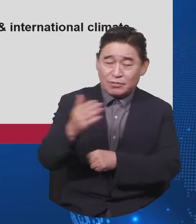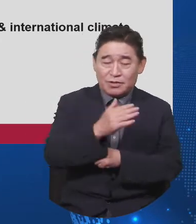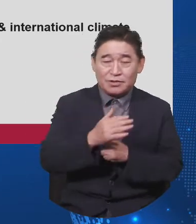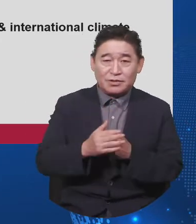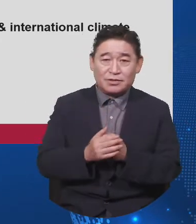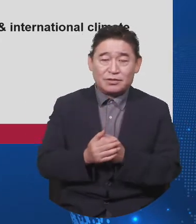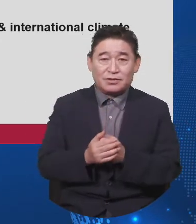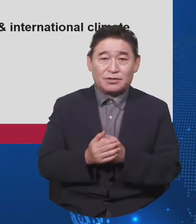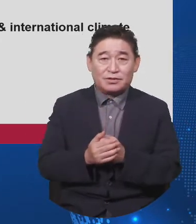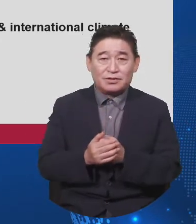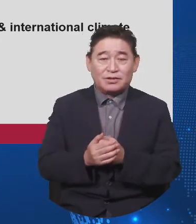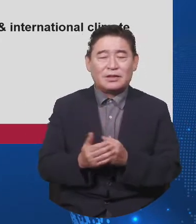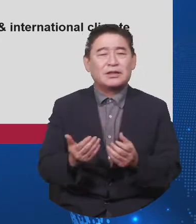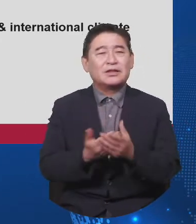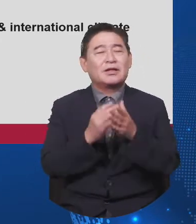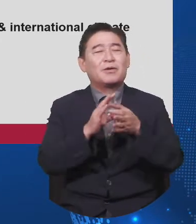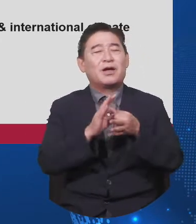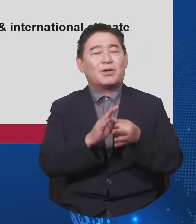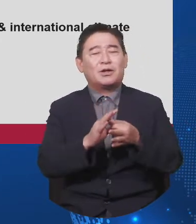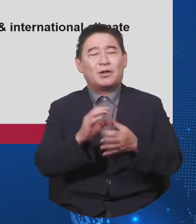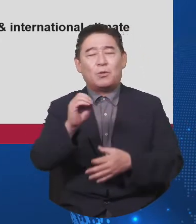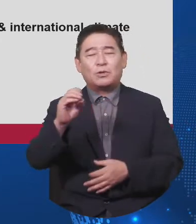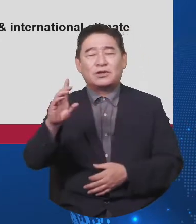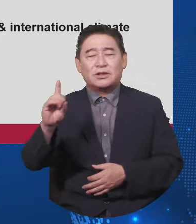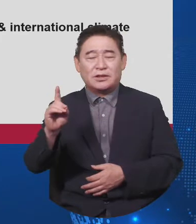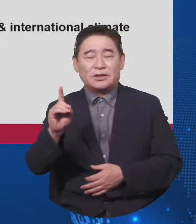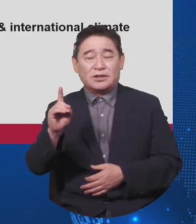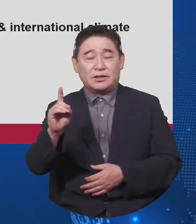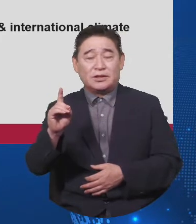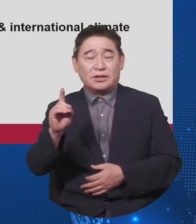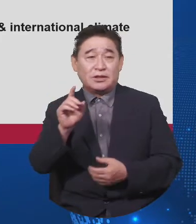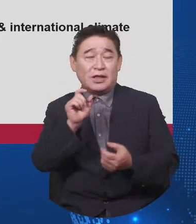on development. I think so that's an overall